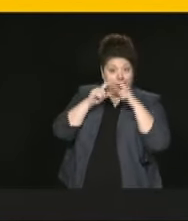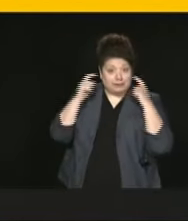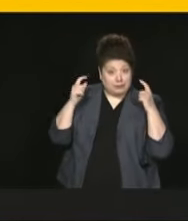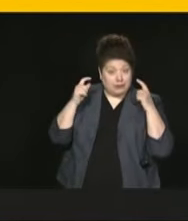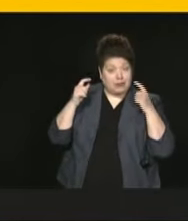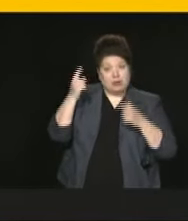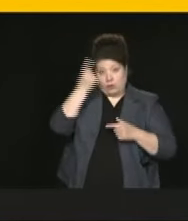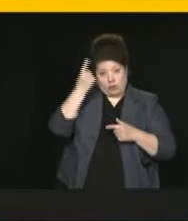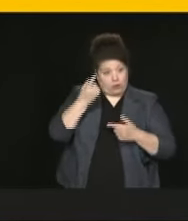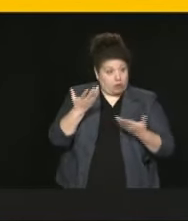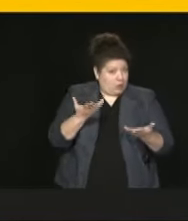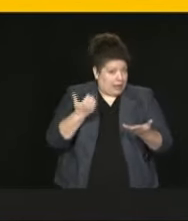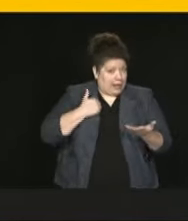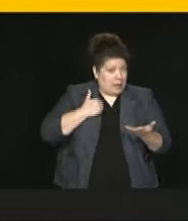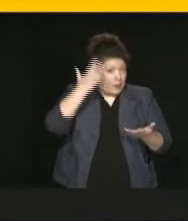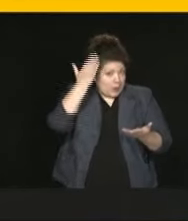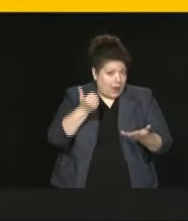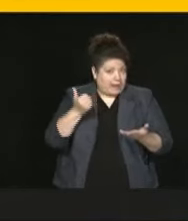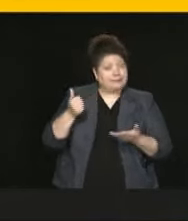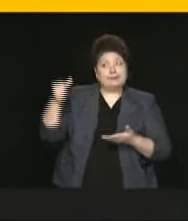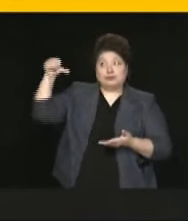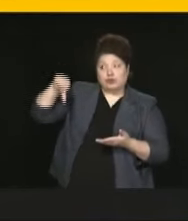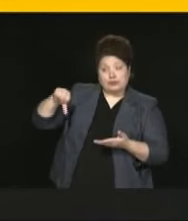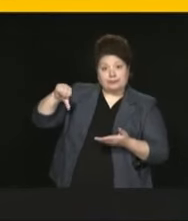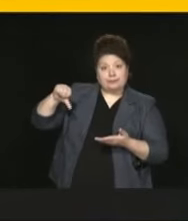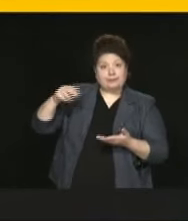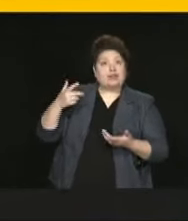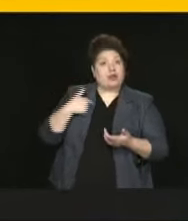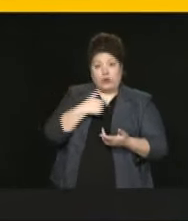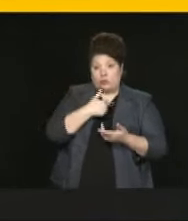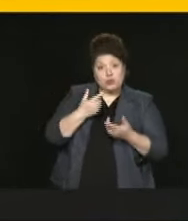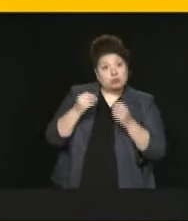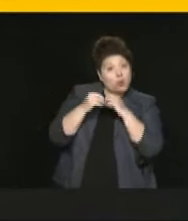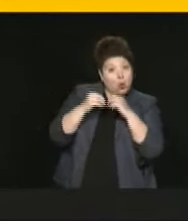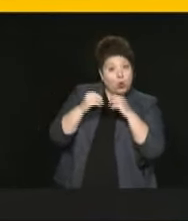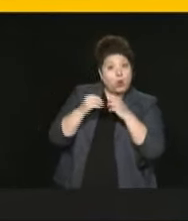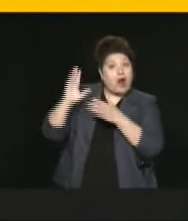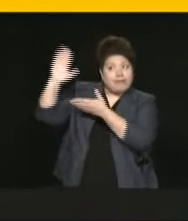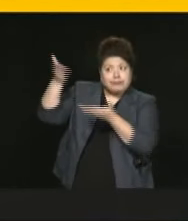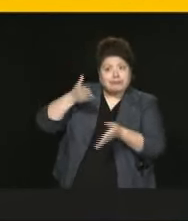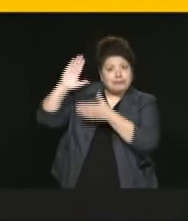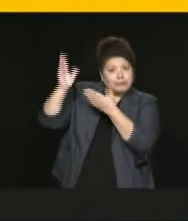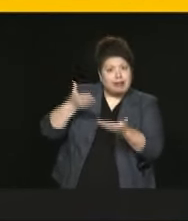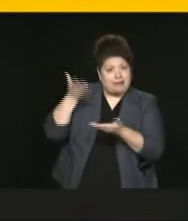whether we're still planning to purchase further supplies from these companies?